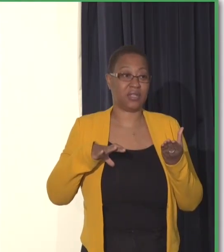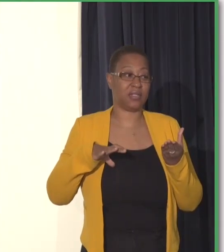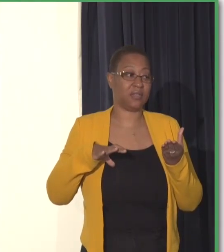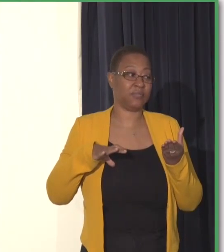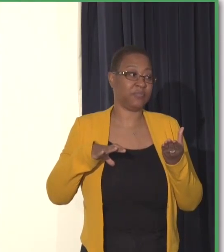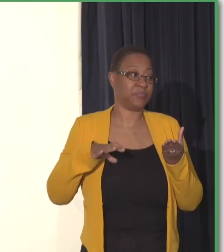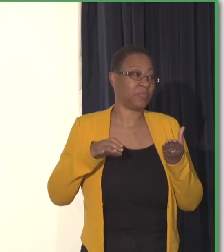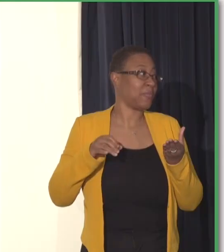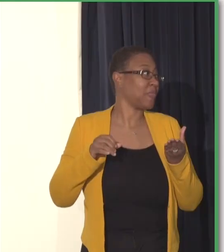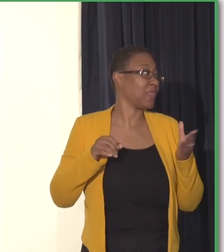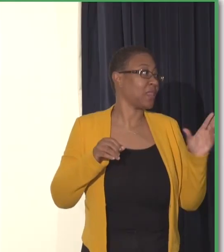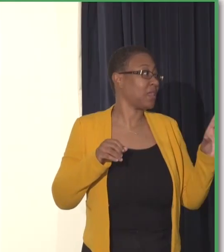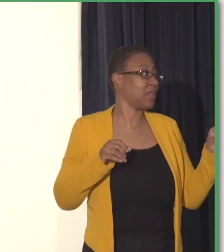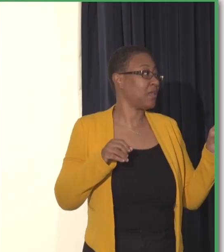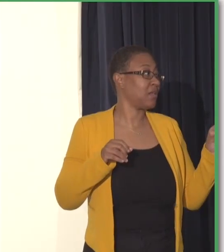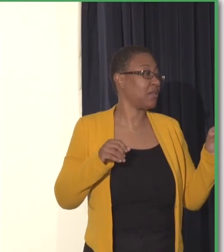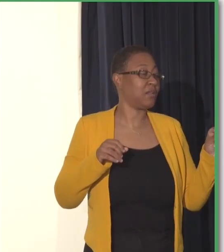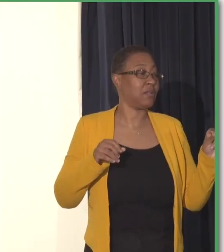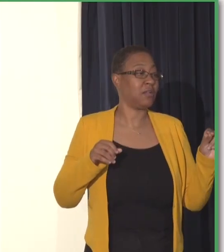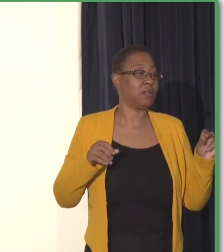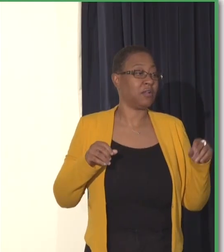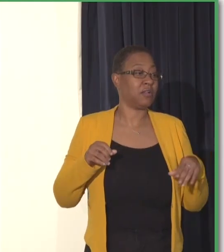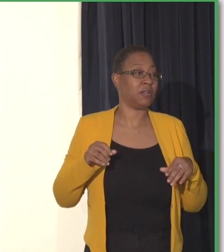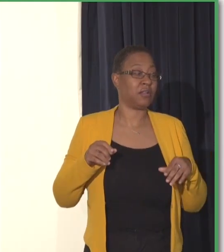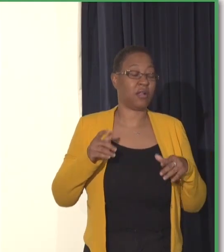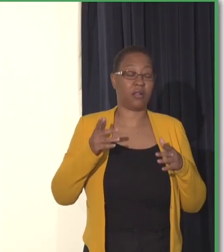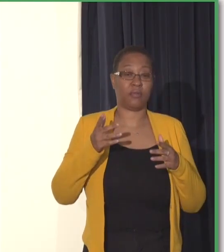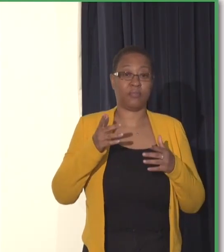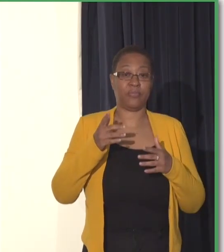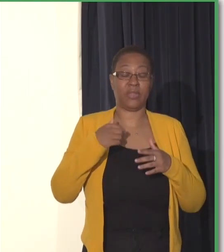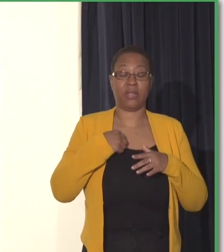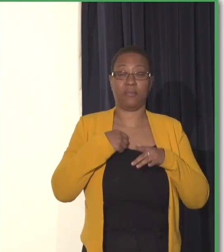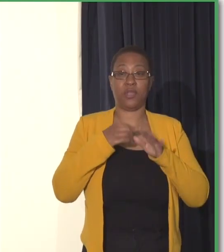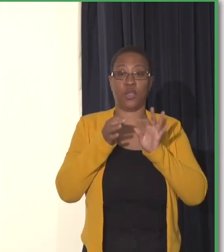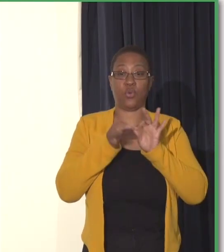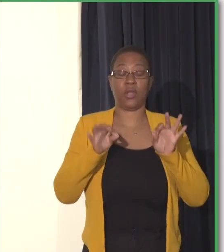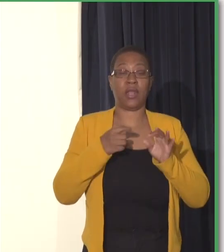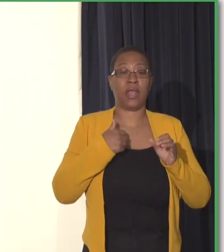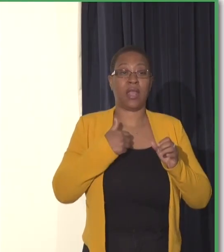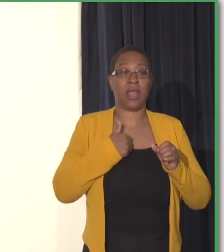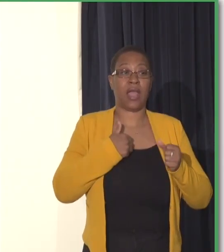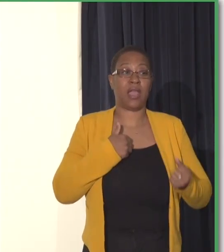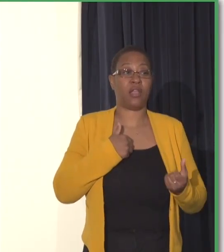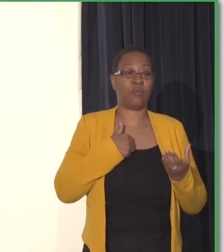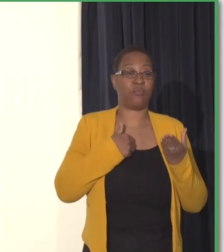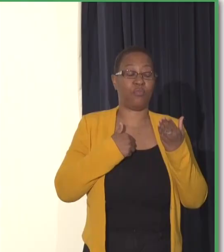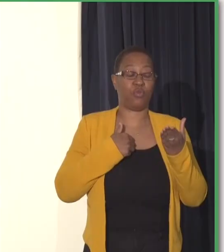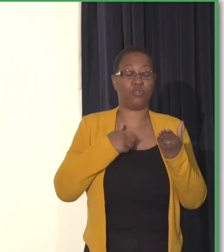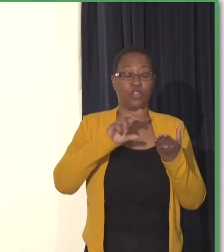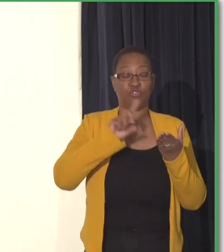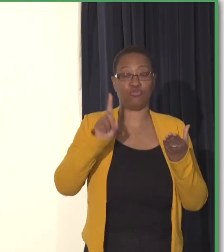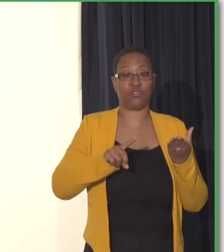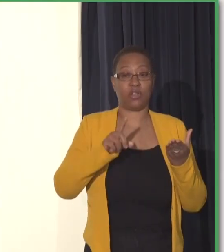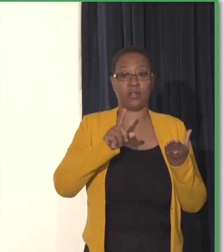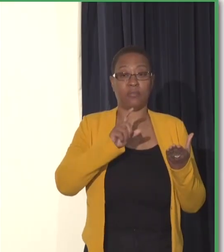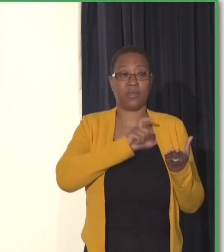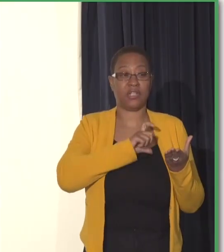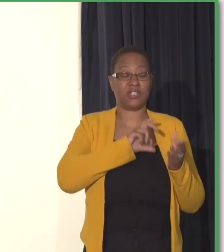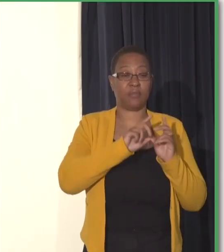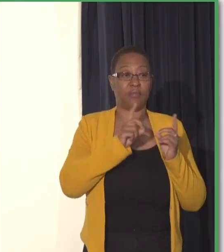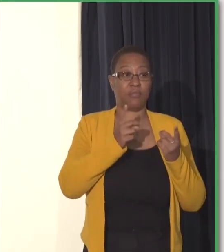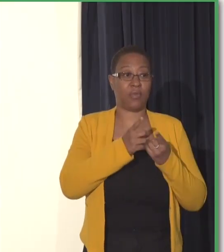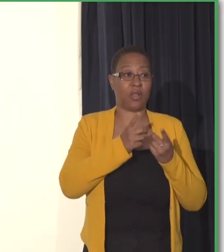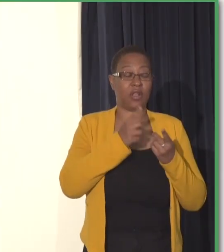Well, not. Okay, so let me just word it differently. I move that the Detroit Police Department budget